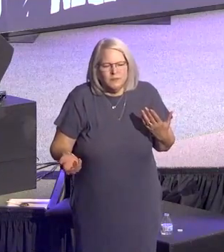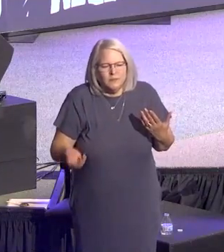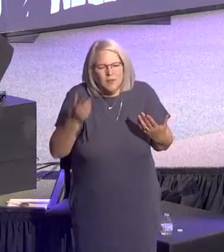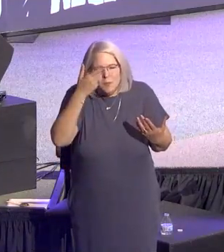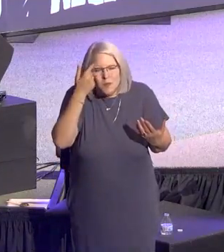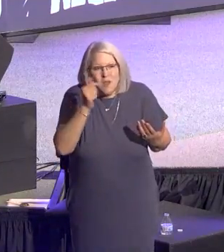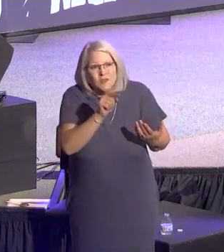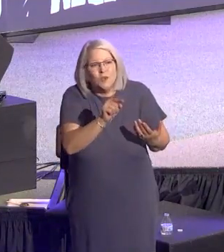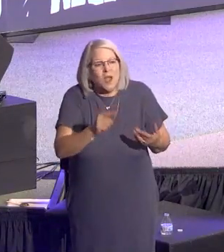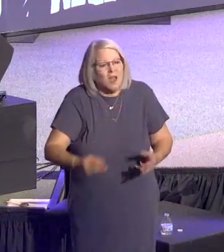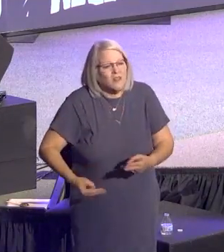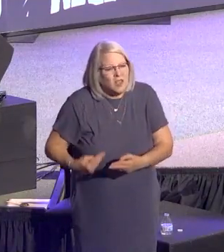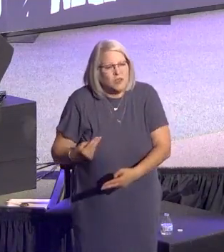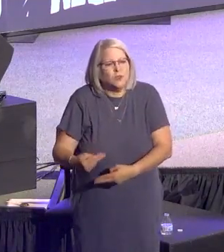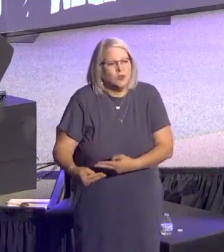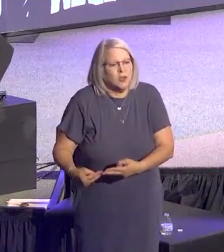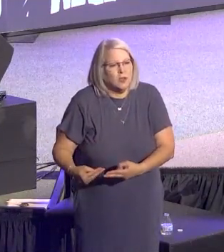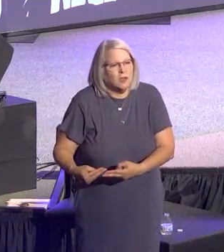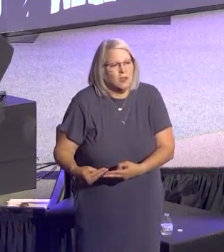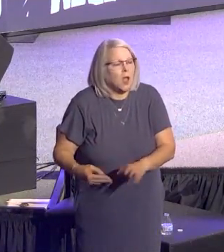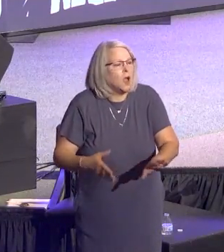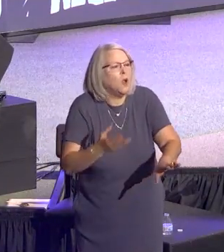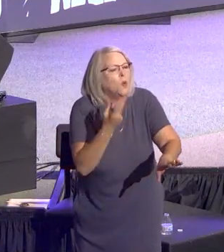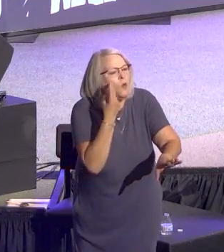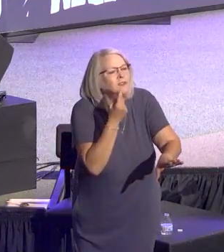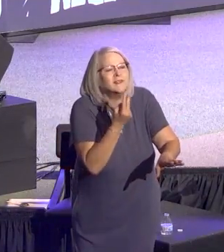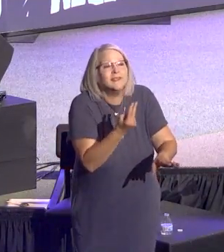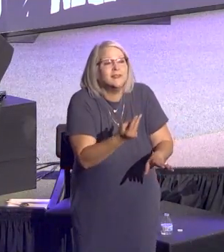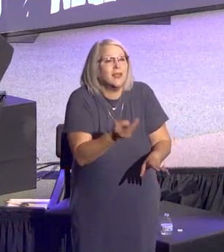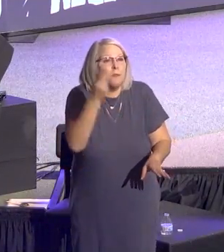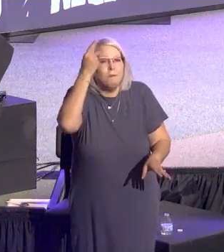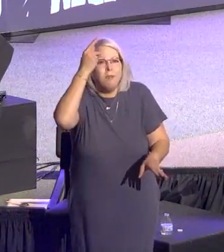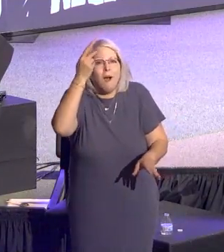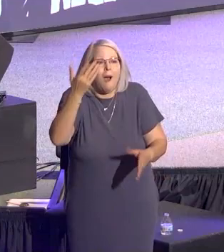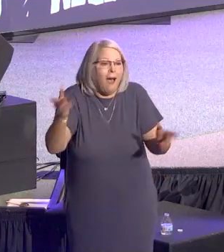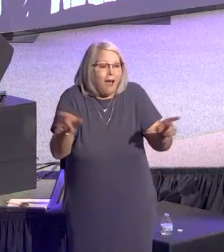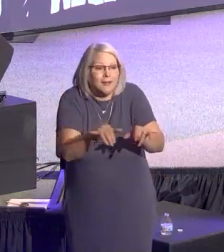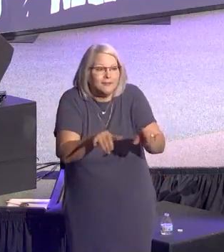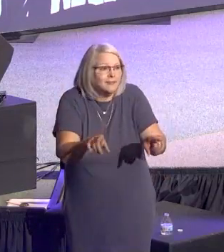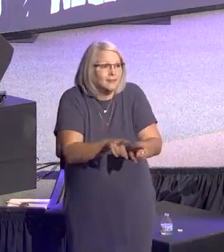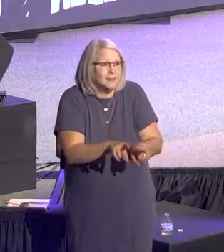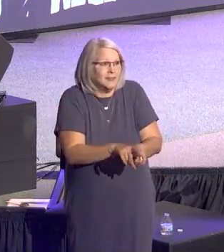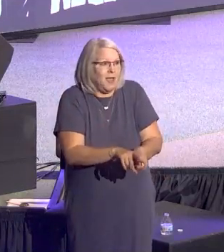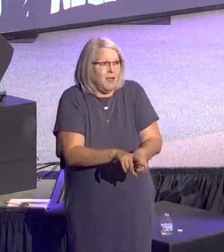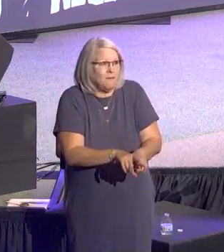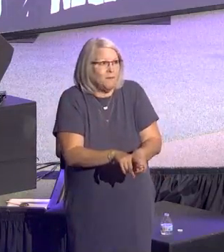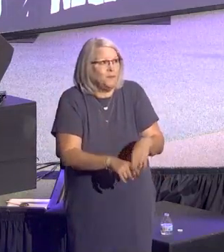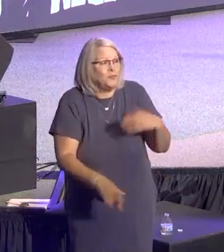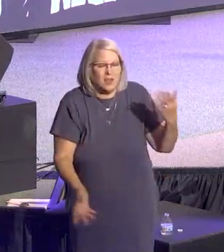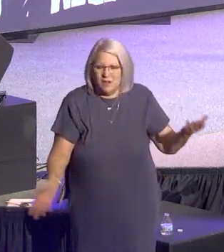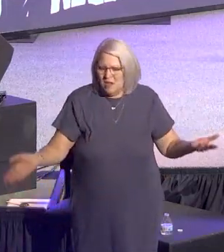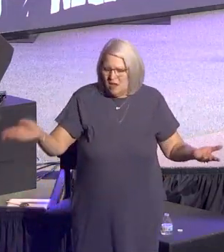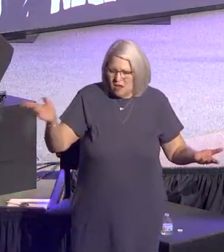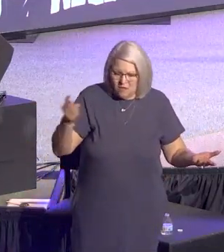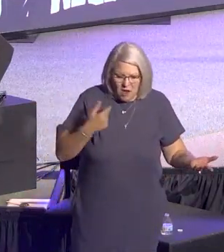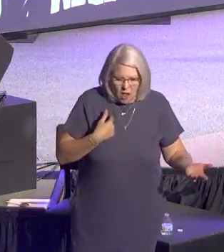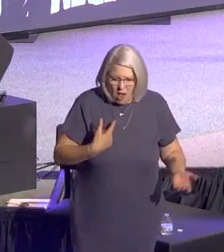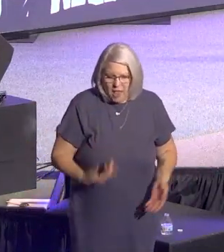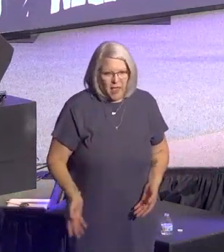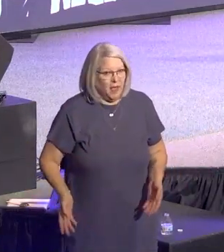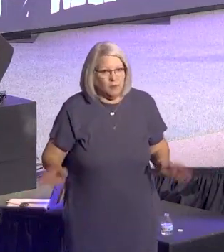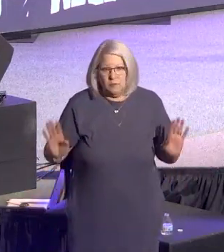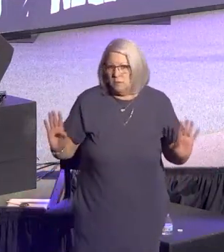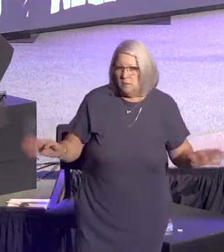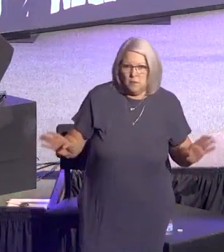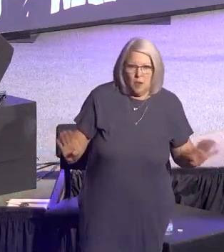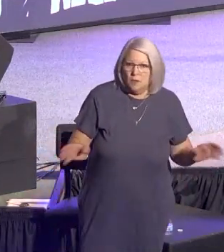because you have a history. And I want you to see today that Paul had a history as well. Here's what he said in 1 Corinthians 15. For I'm the least of the